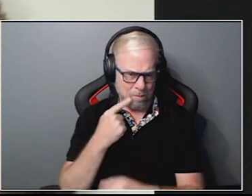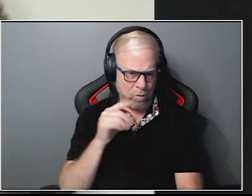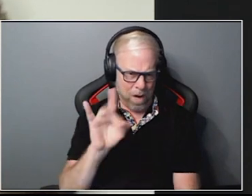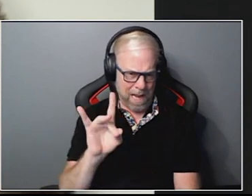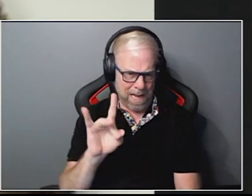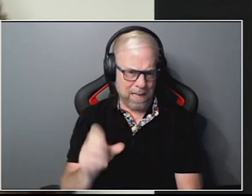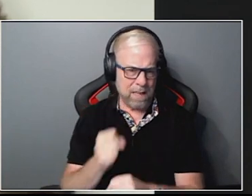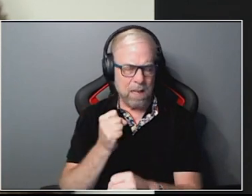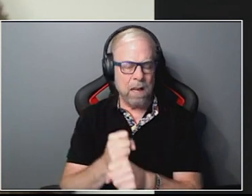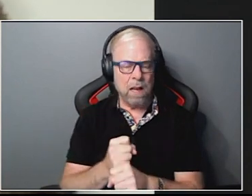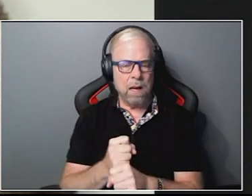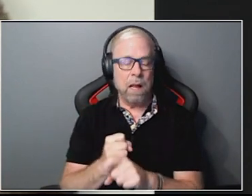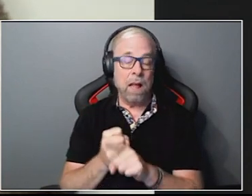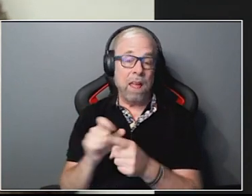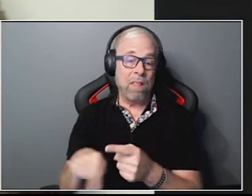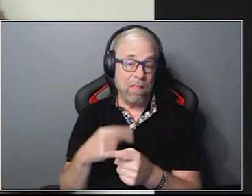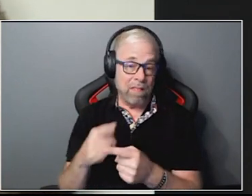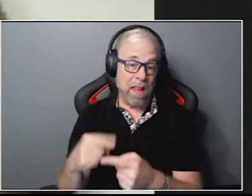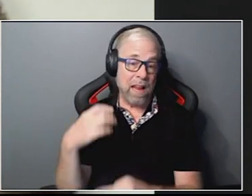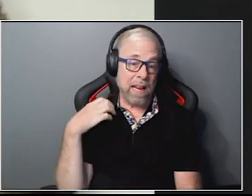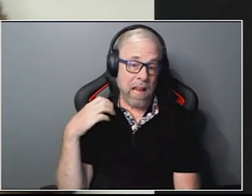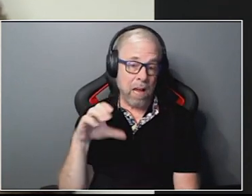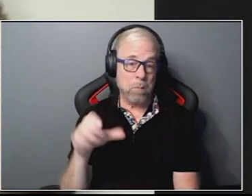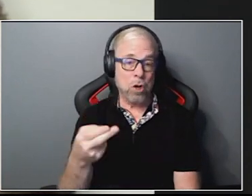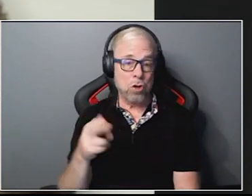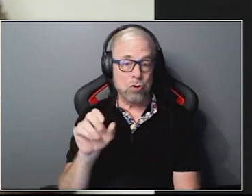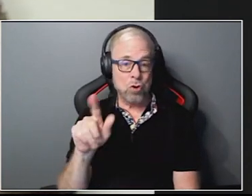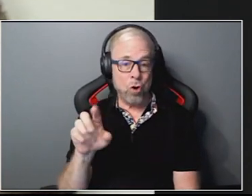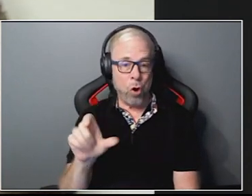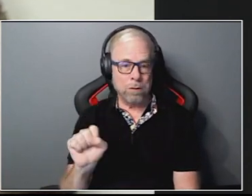Captain Childs died. And when he died,